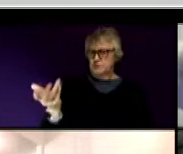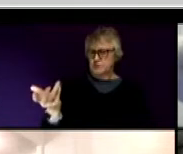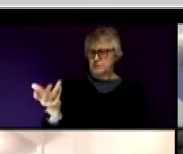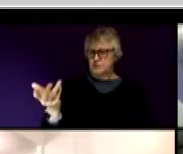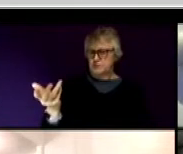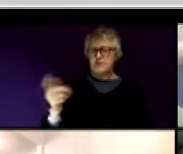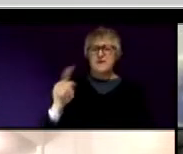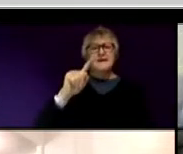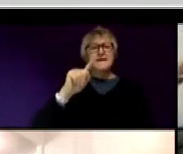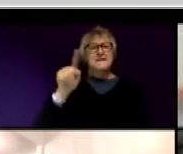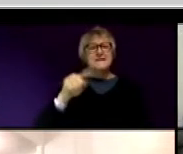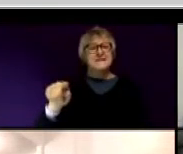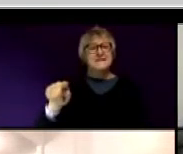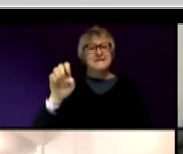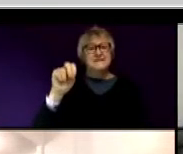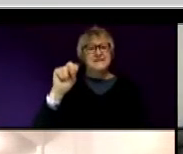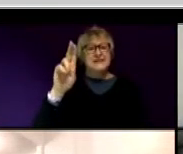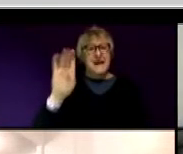Zineb.